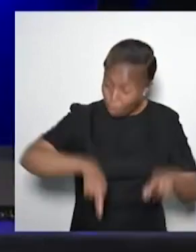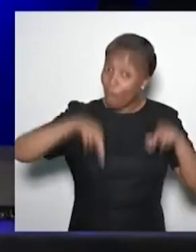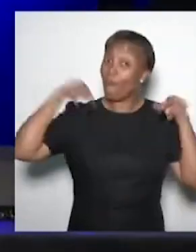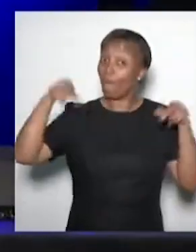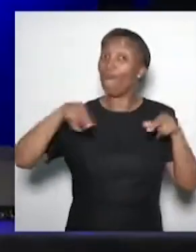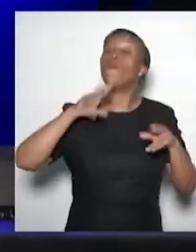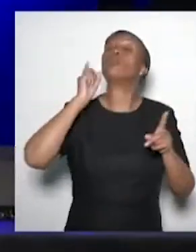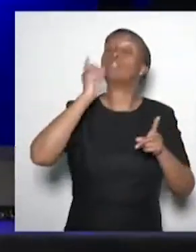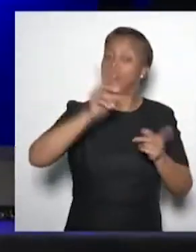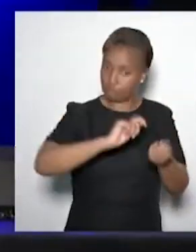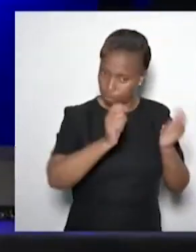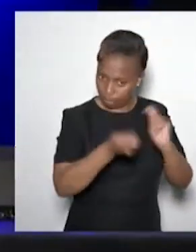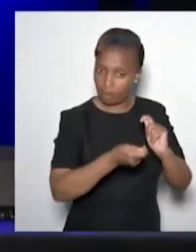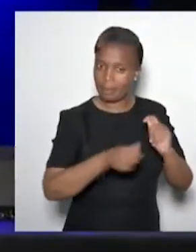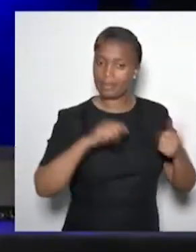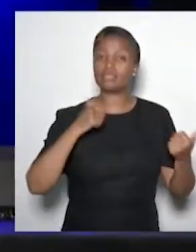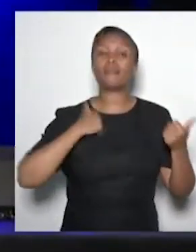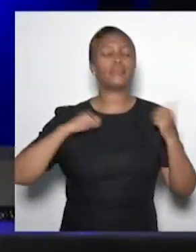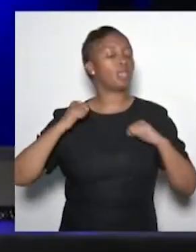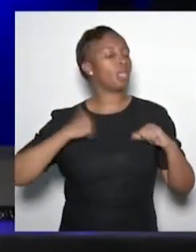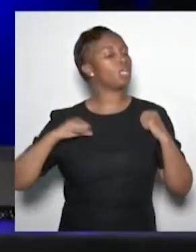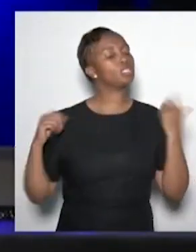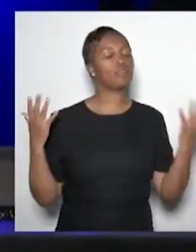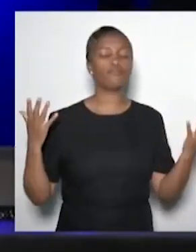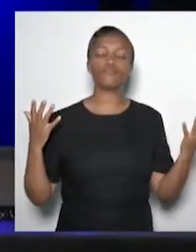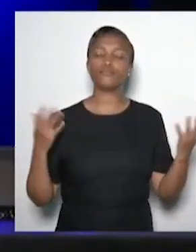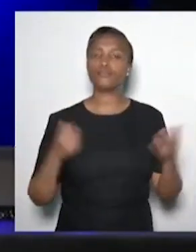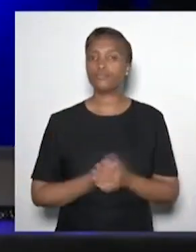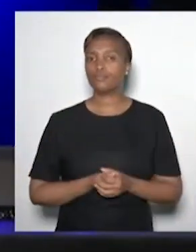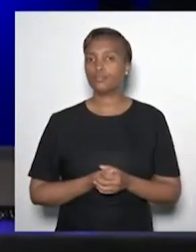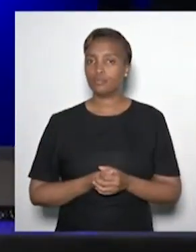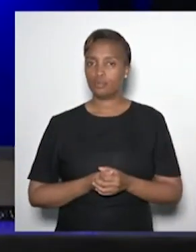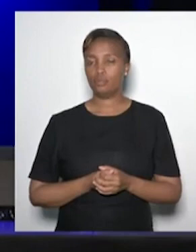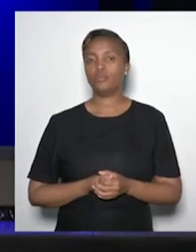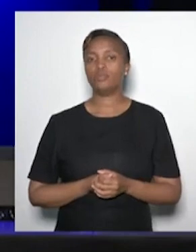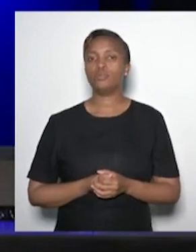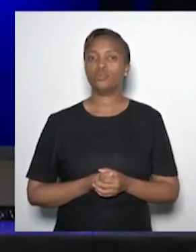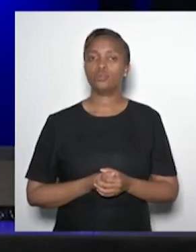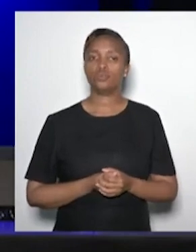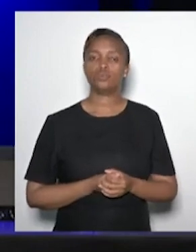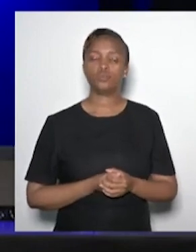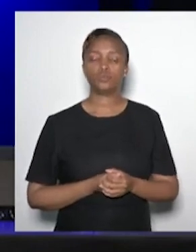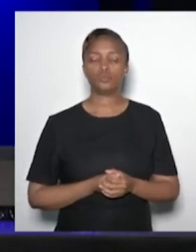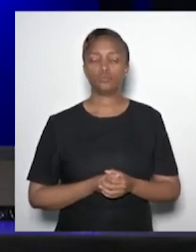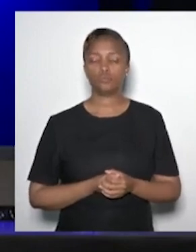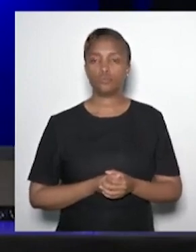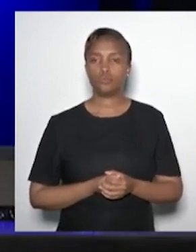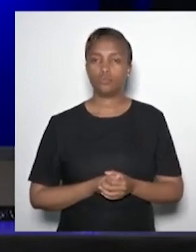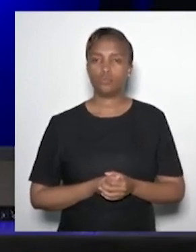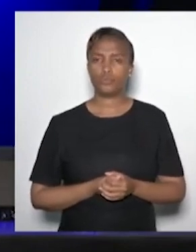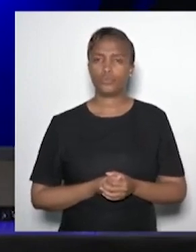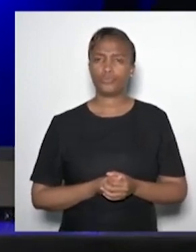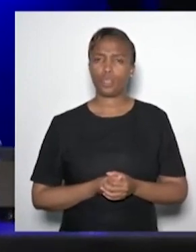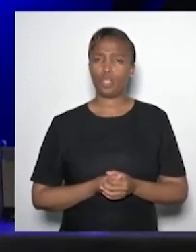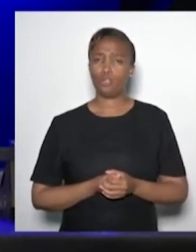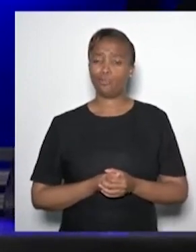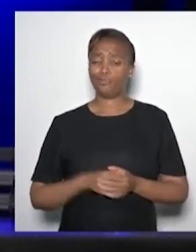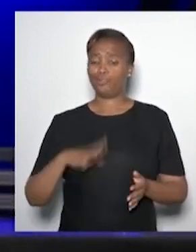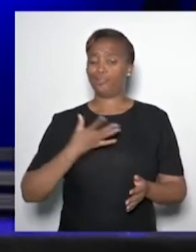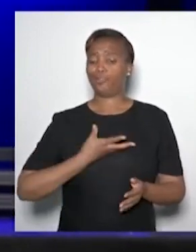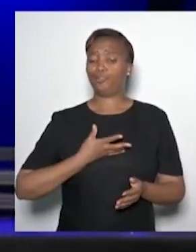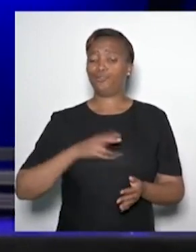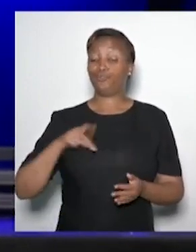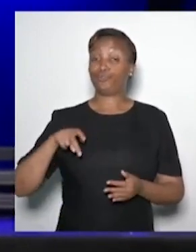be different and be an activist. Yeah. To roll on the floor and you are not. So as Papa has been